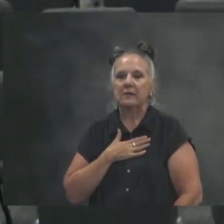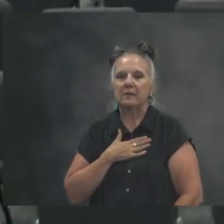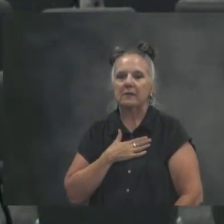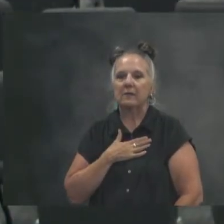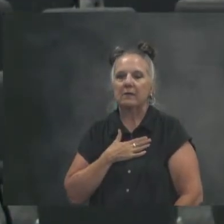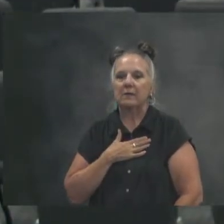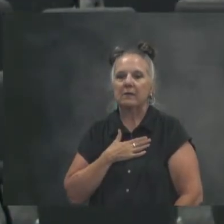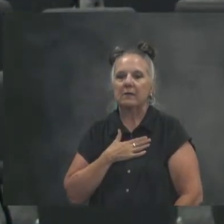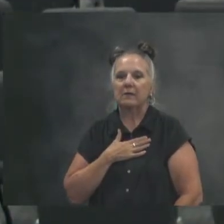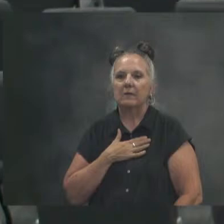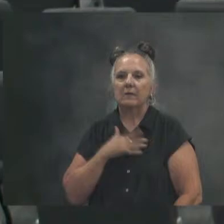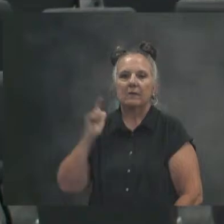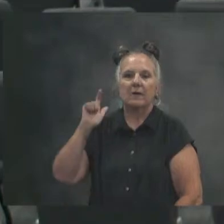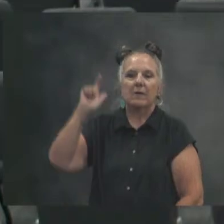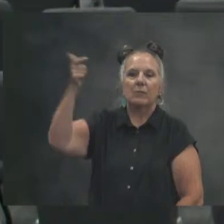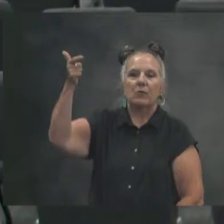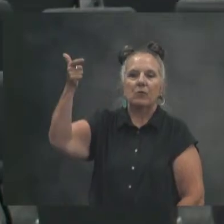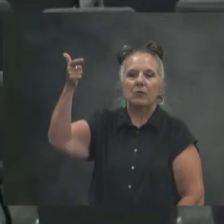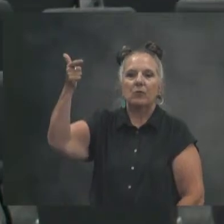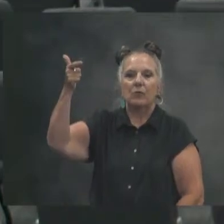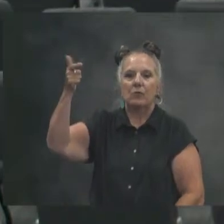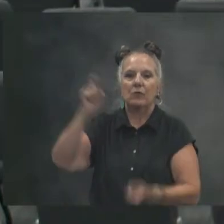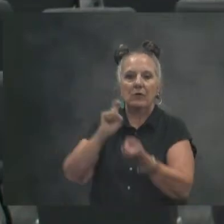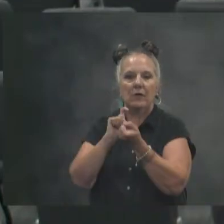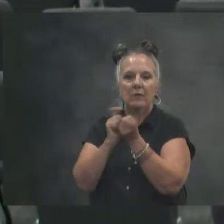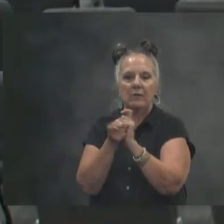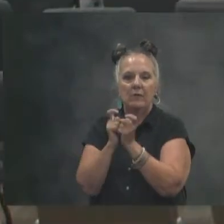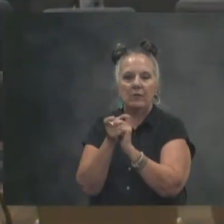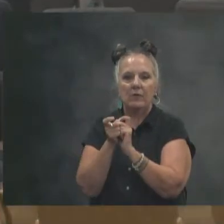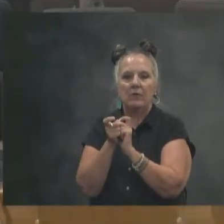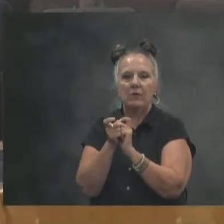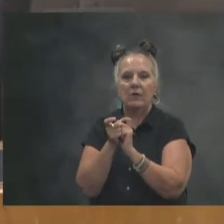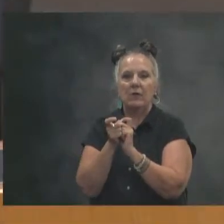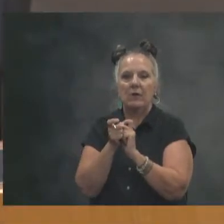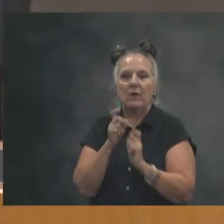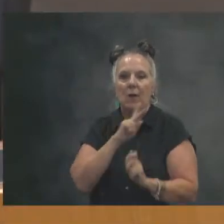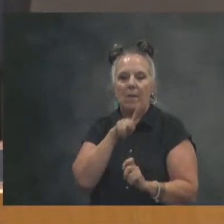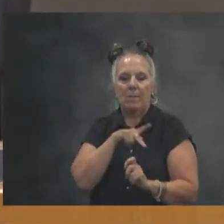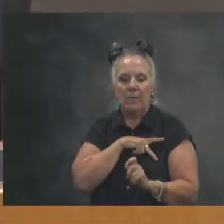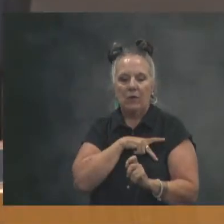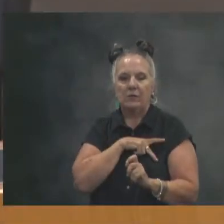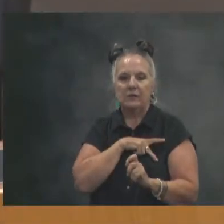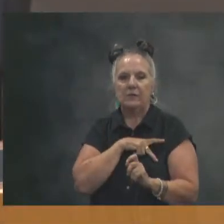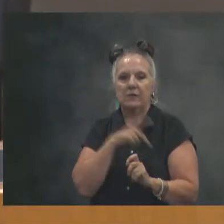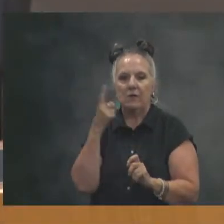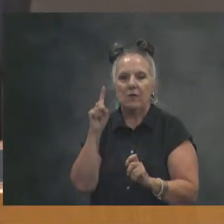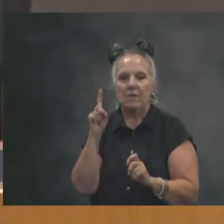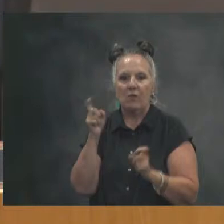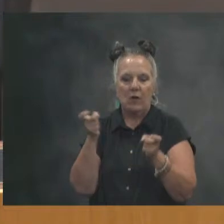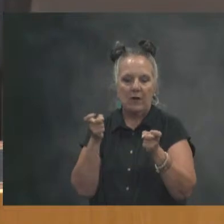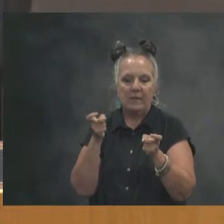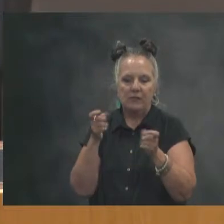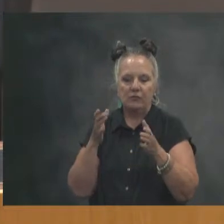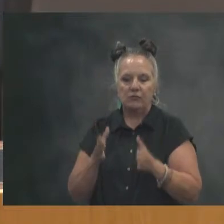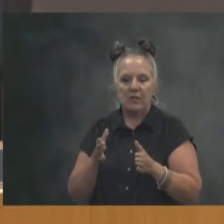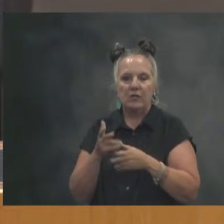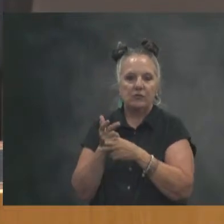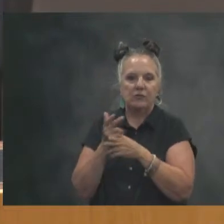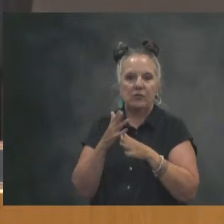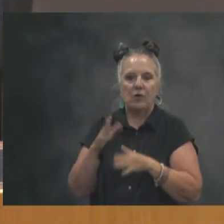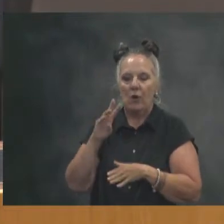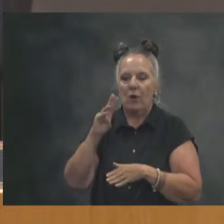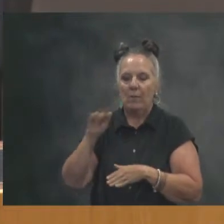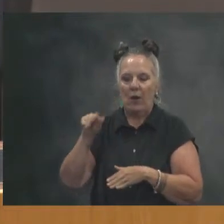Williams? I move to approve the amendments to the personnel policies and procedures for administrators and supervisors by the Washington County Board